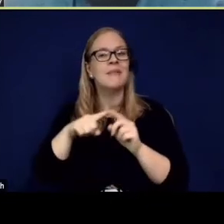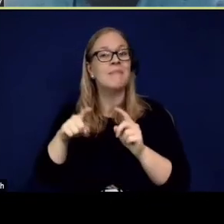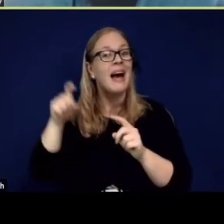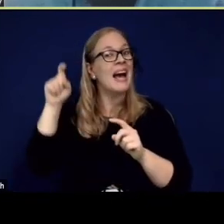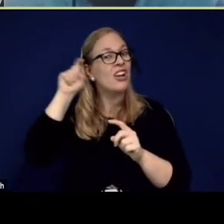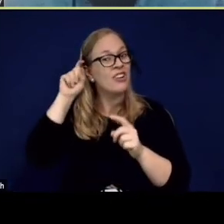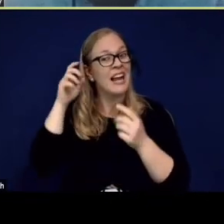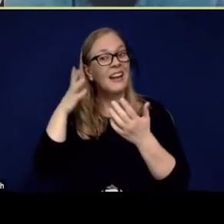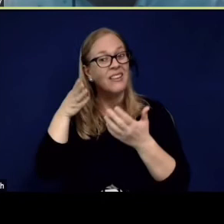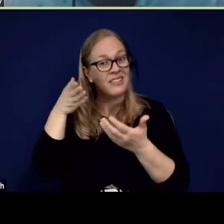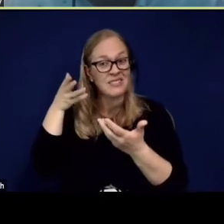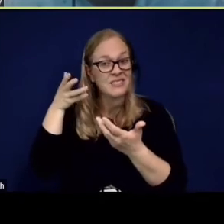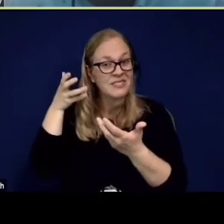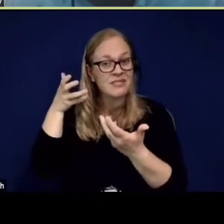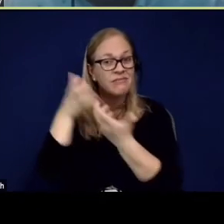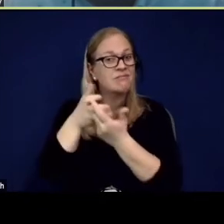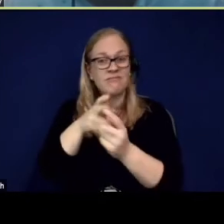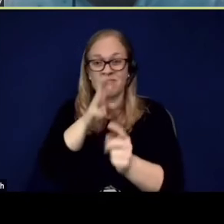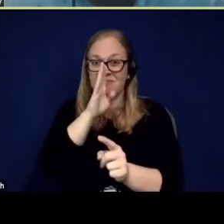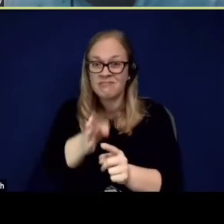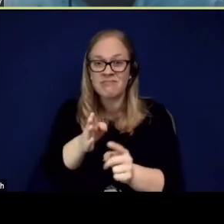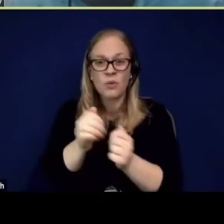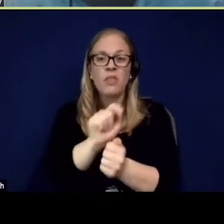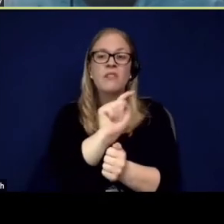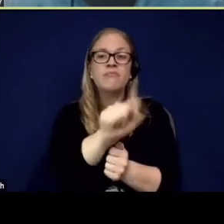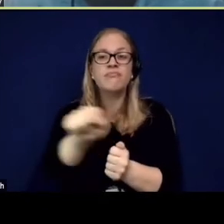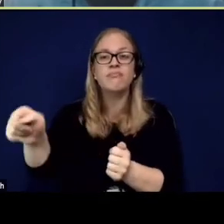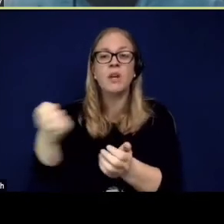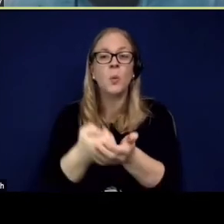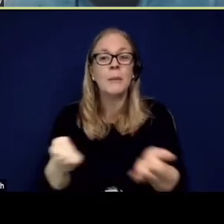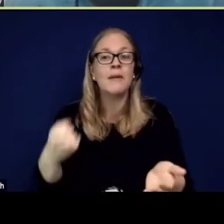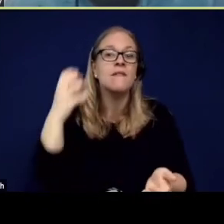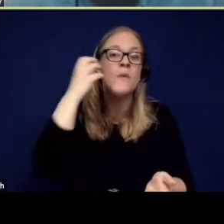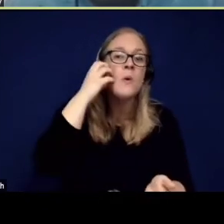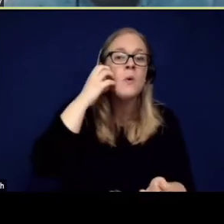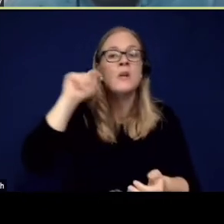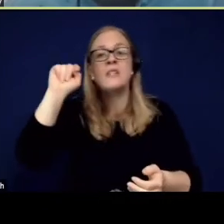communicate with various Bluetooth devices like cell phones.